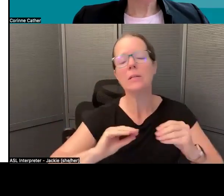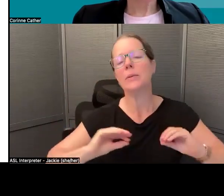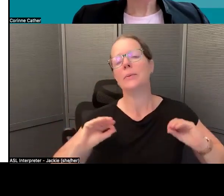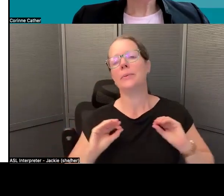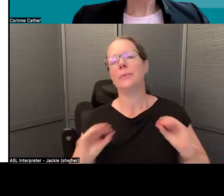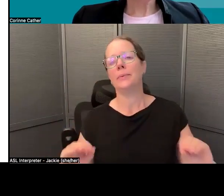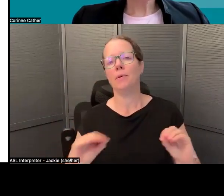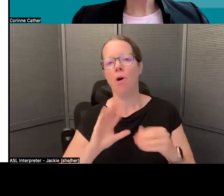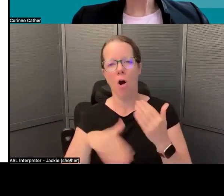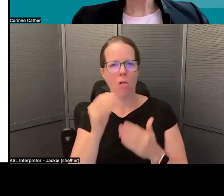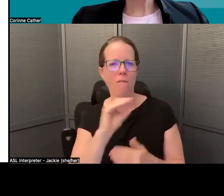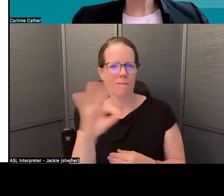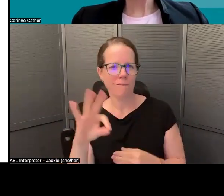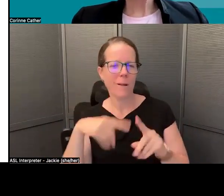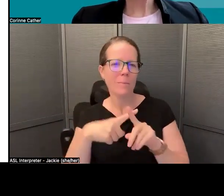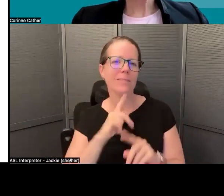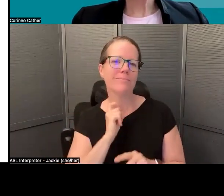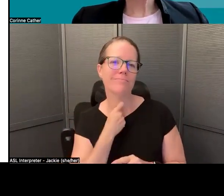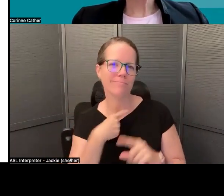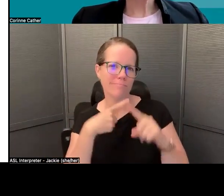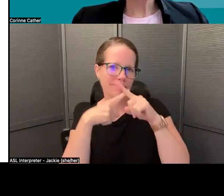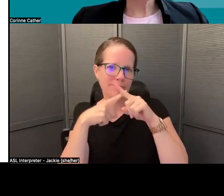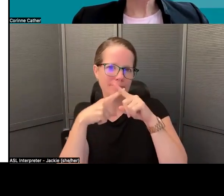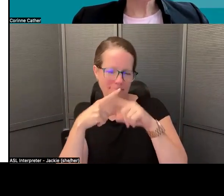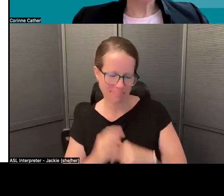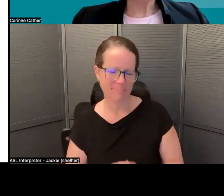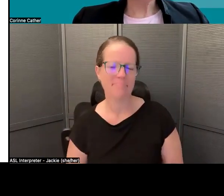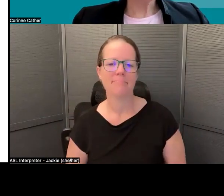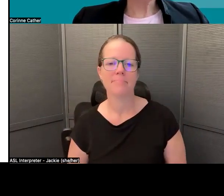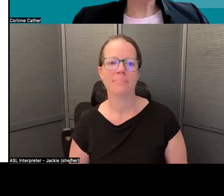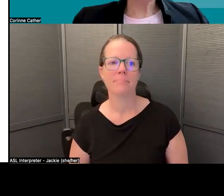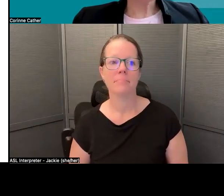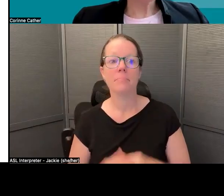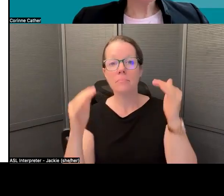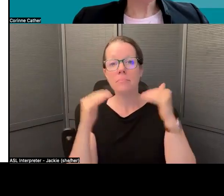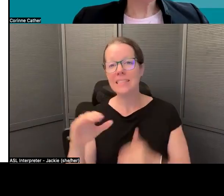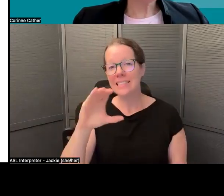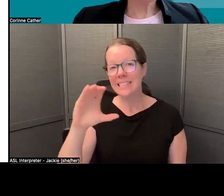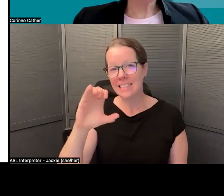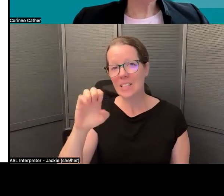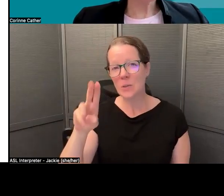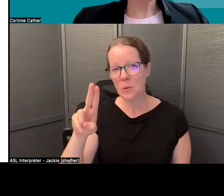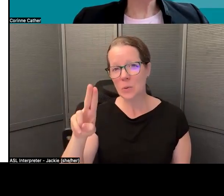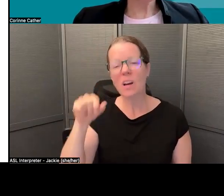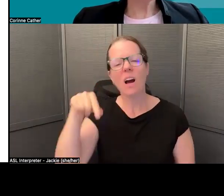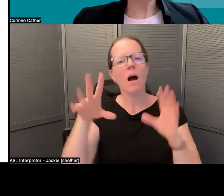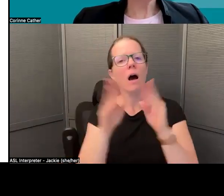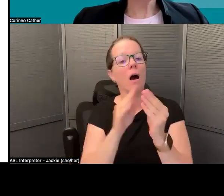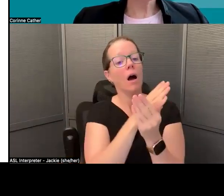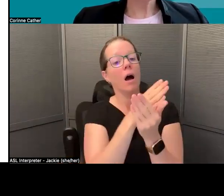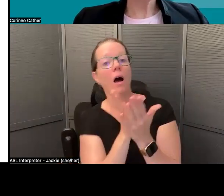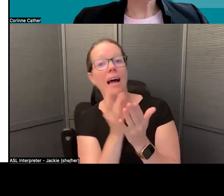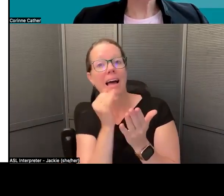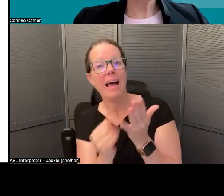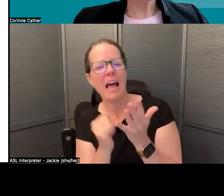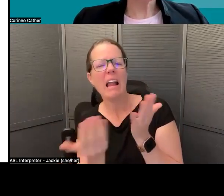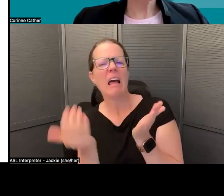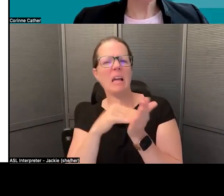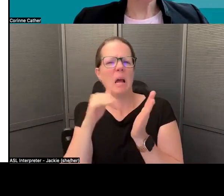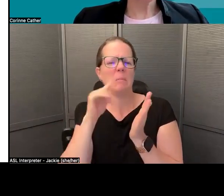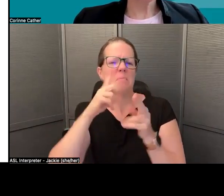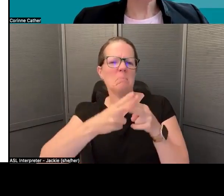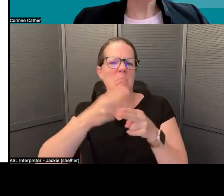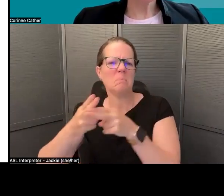please. Continuing education units, we'll review at the end. You may want to take note of this email here for any questions